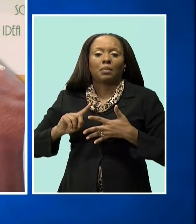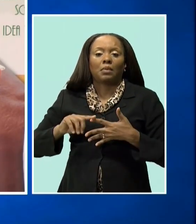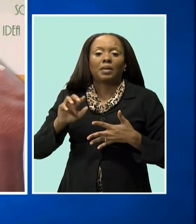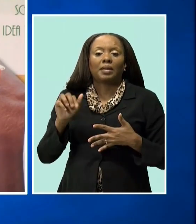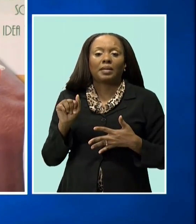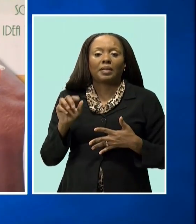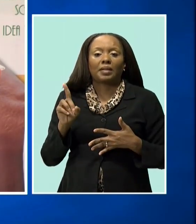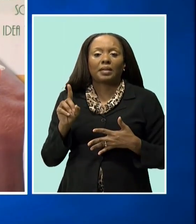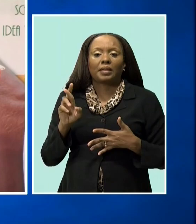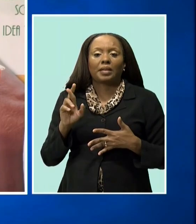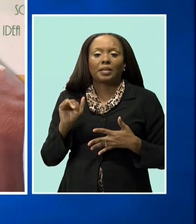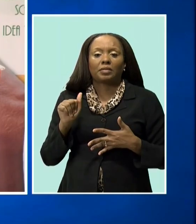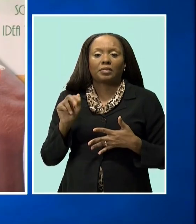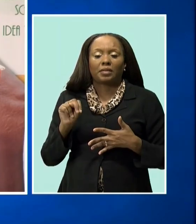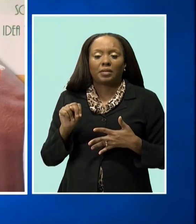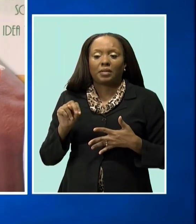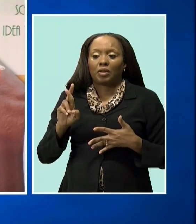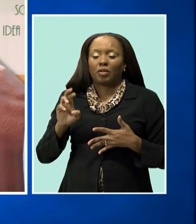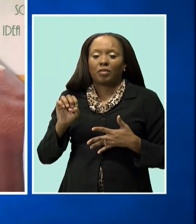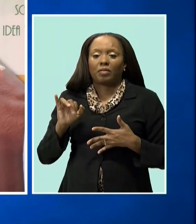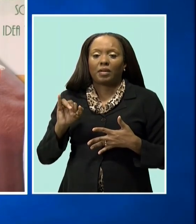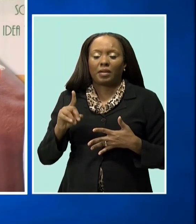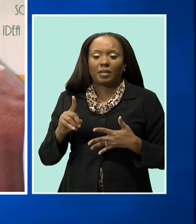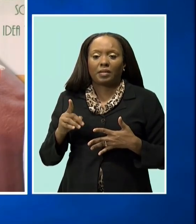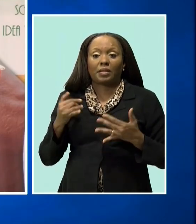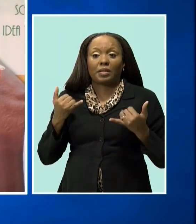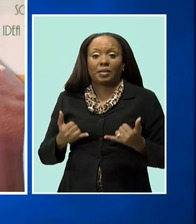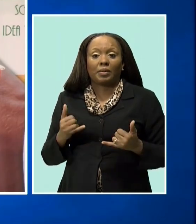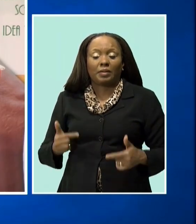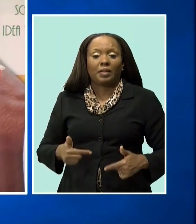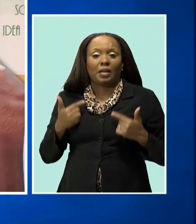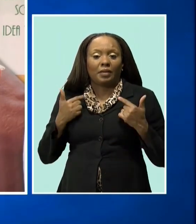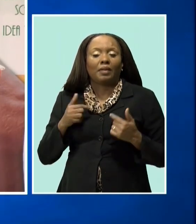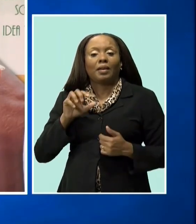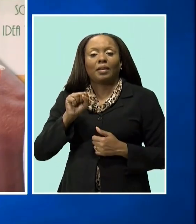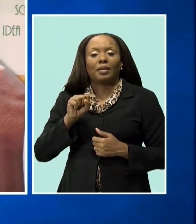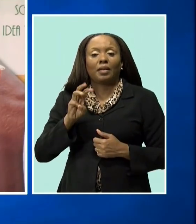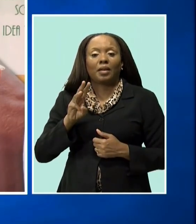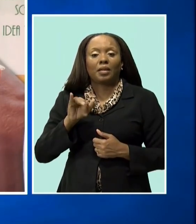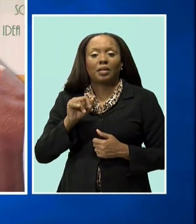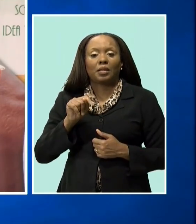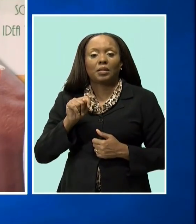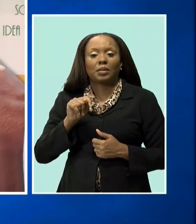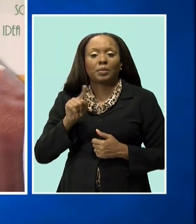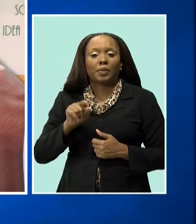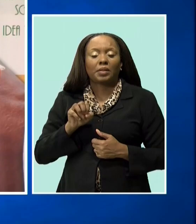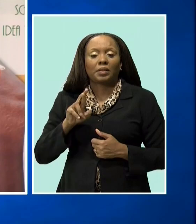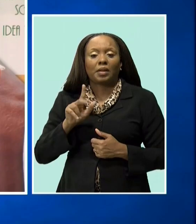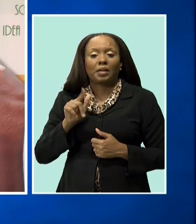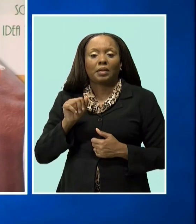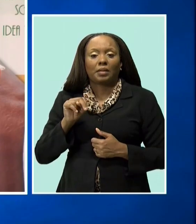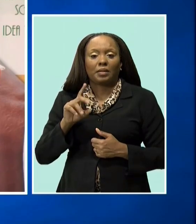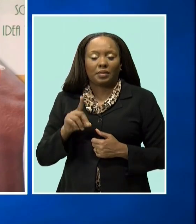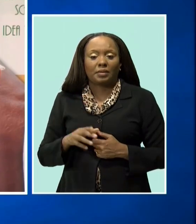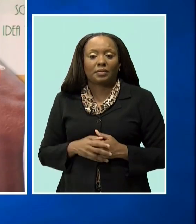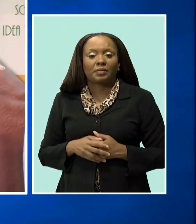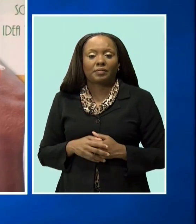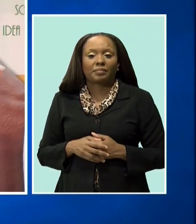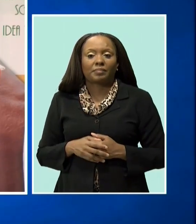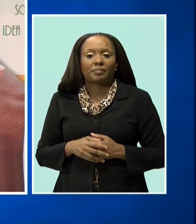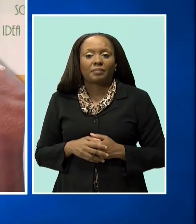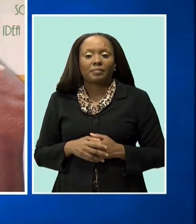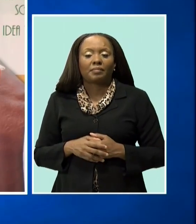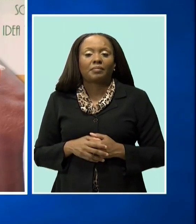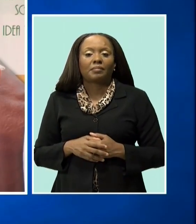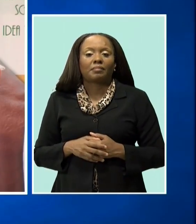who I think is stationed in Switzerland at this stage. So we had a regional and international flavor to the actual